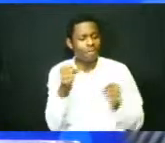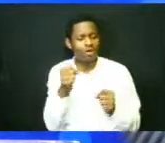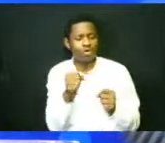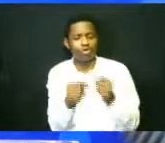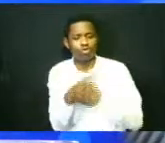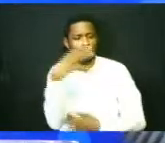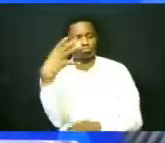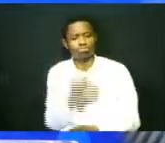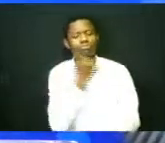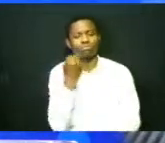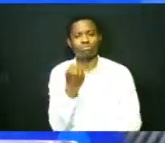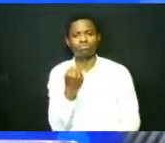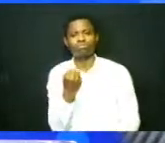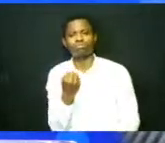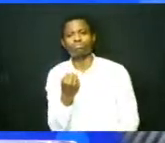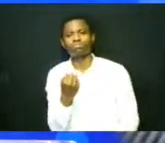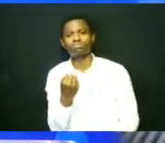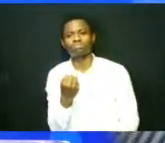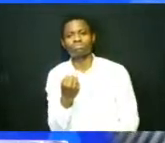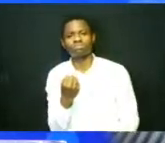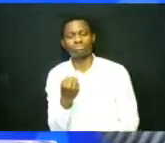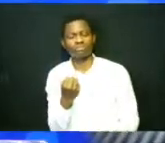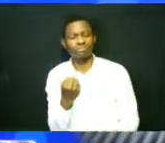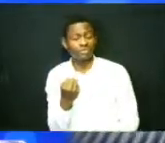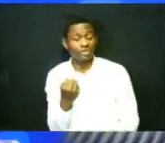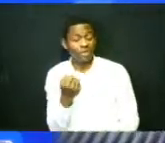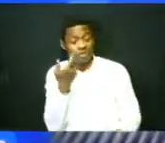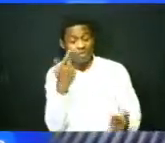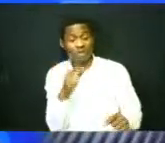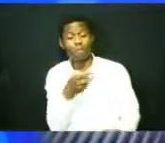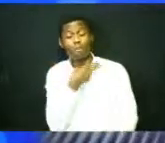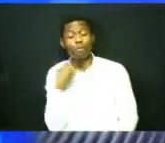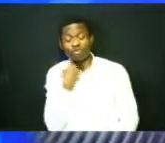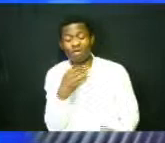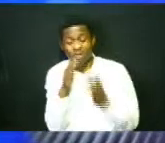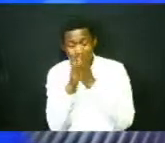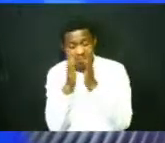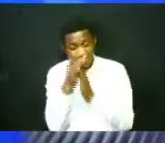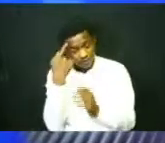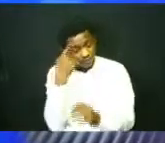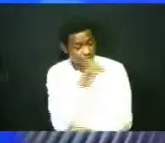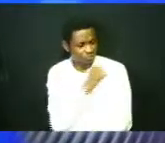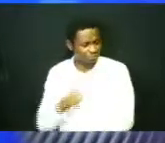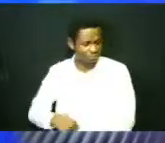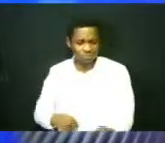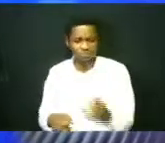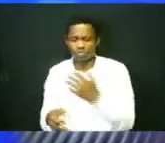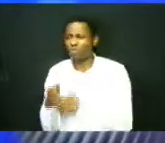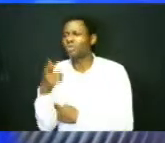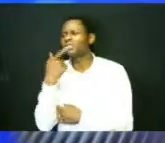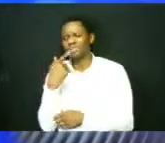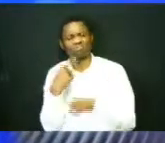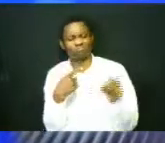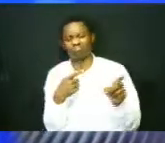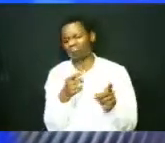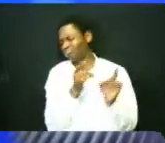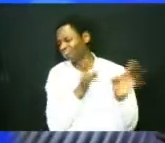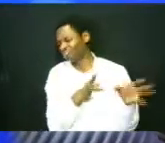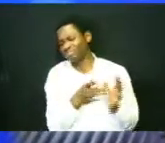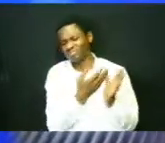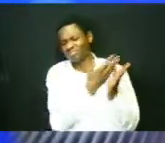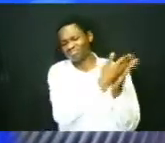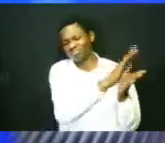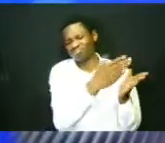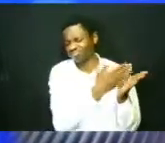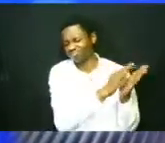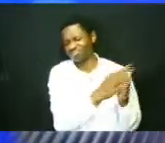him, God said, this man, I rejected him long time. Why they waste your time? Move on. I rejected him long time ago. Who says